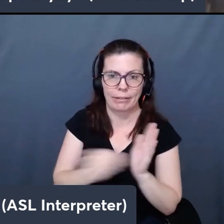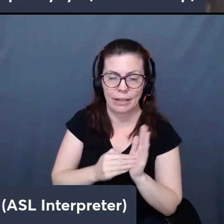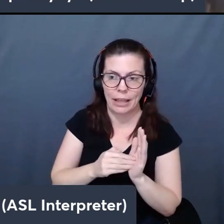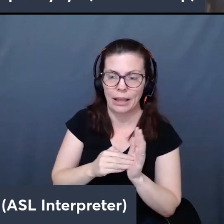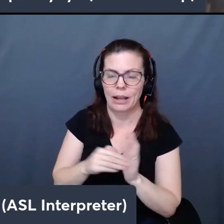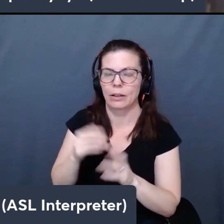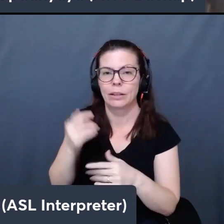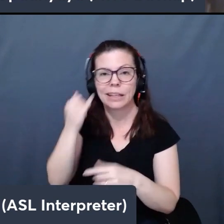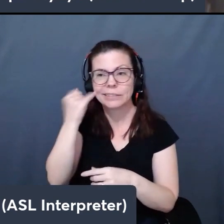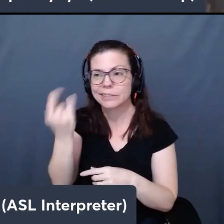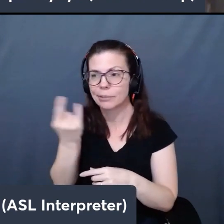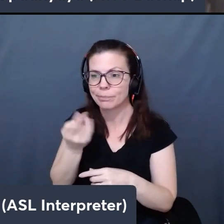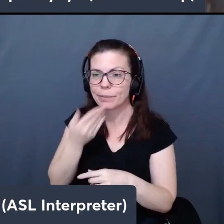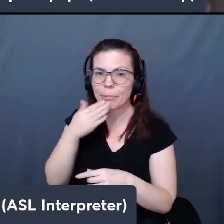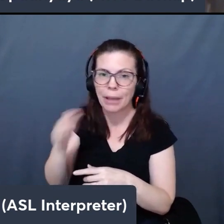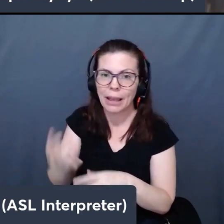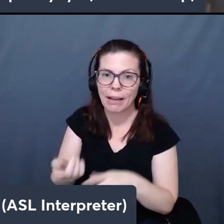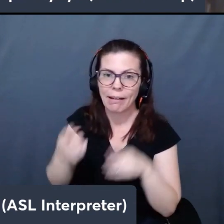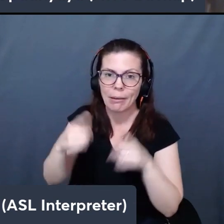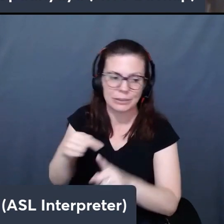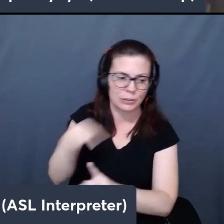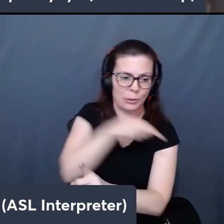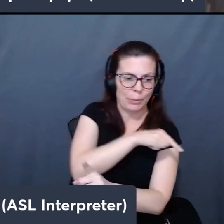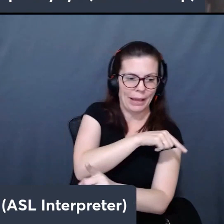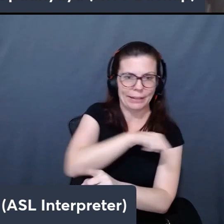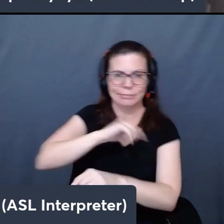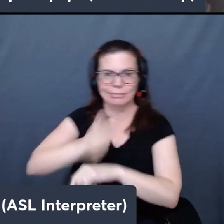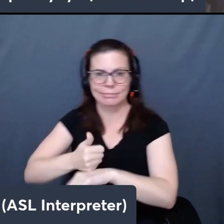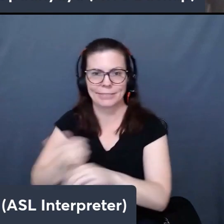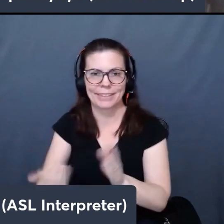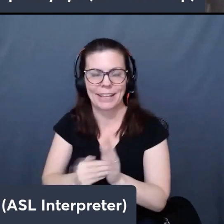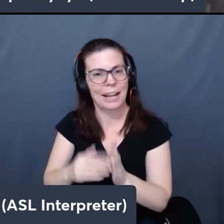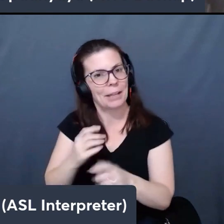if something bad happens, it just seems to make sense.